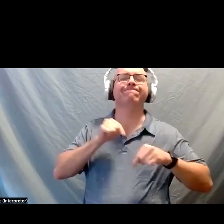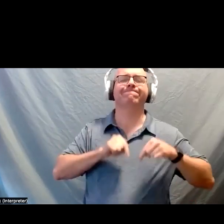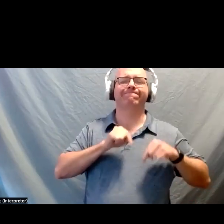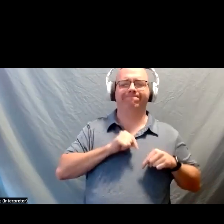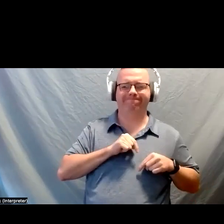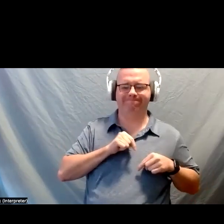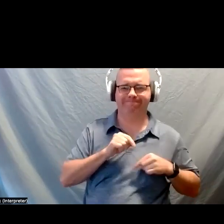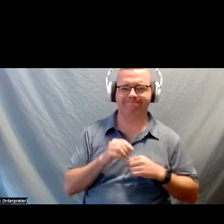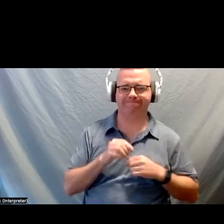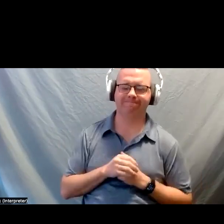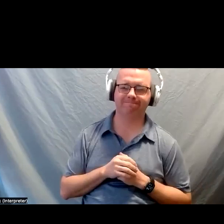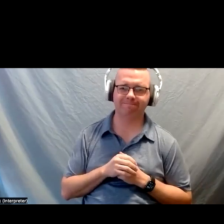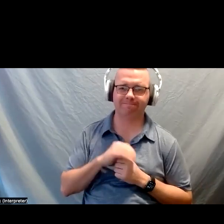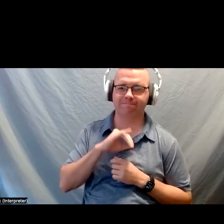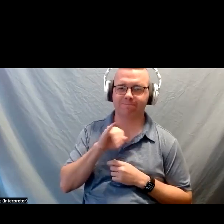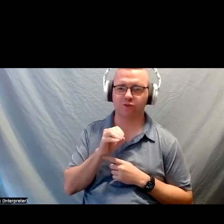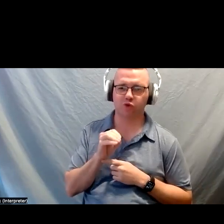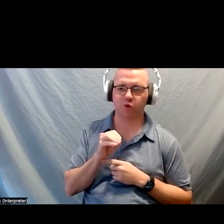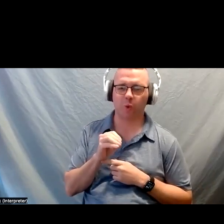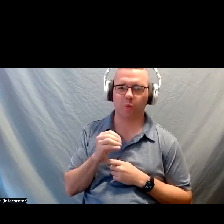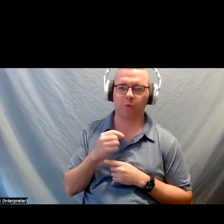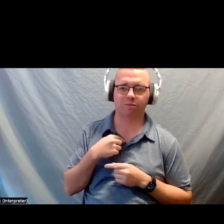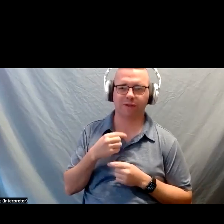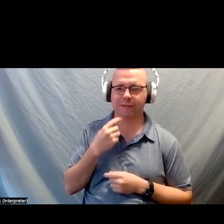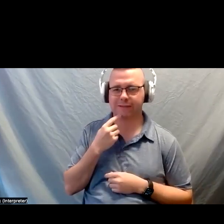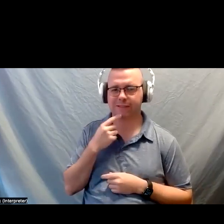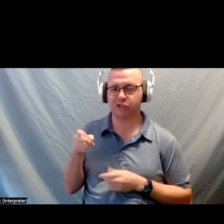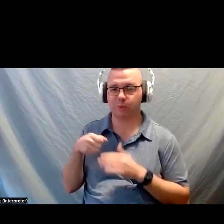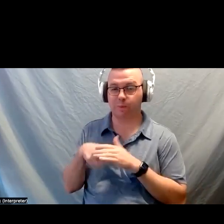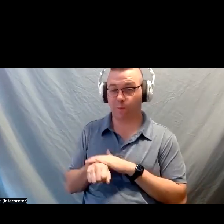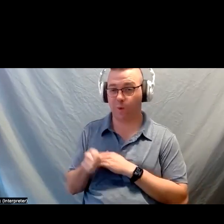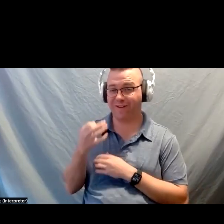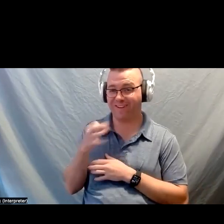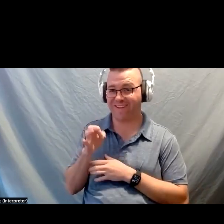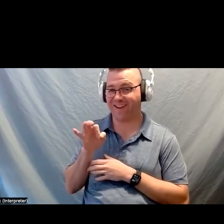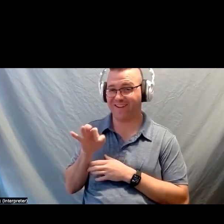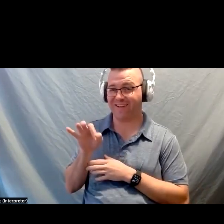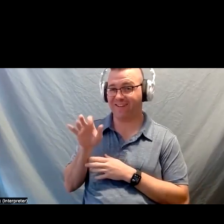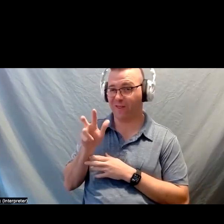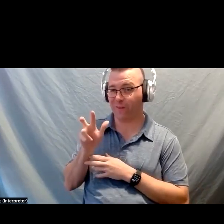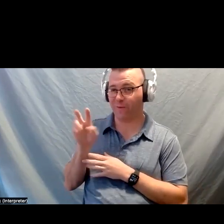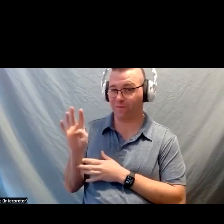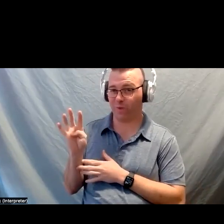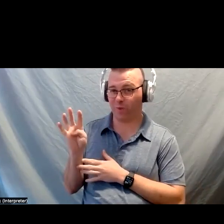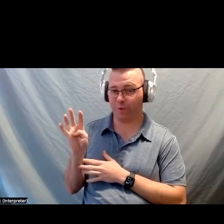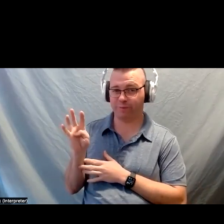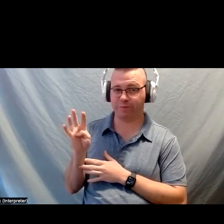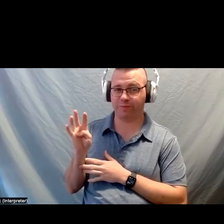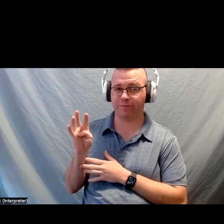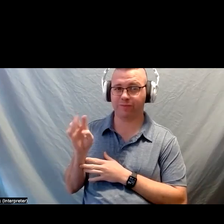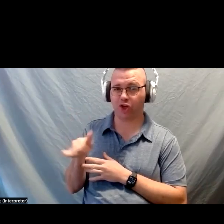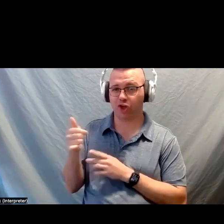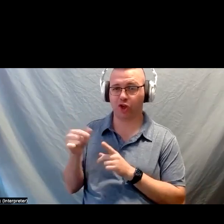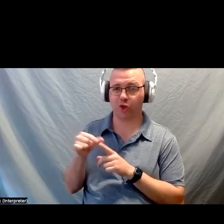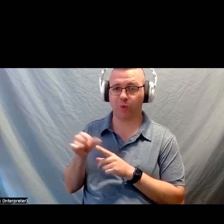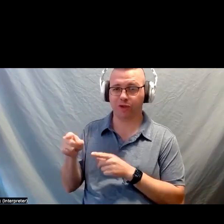here. Jo, as I say, was born in 1934. In other words, she